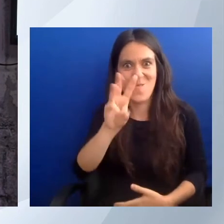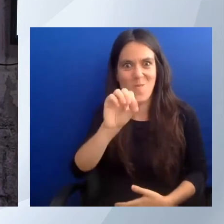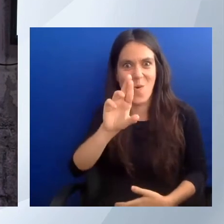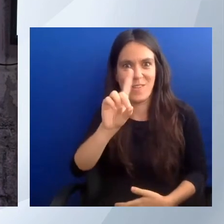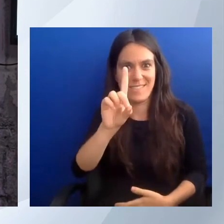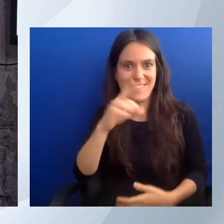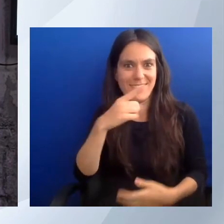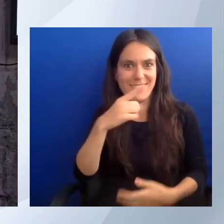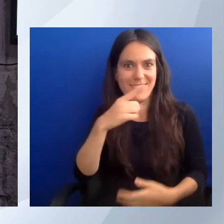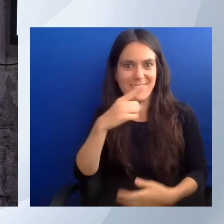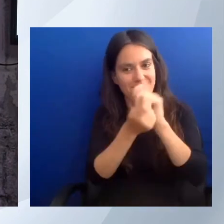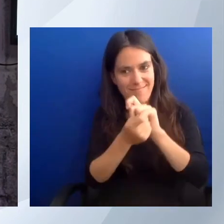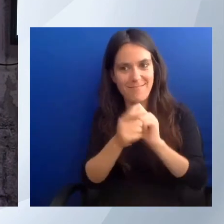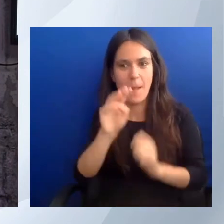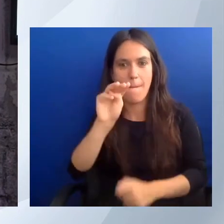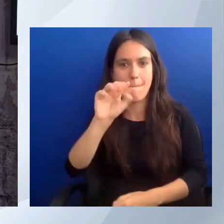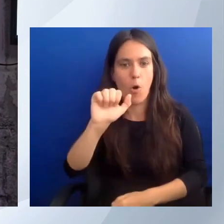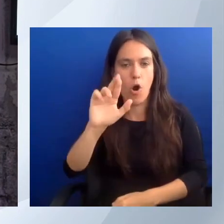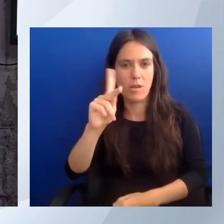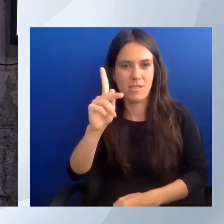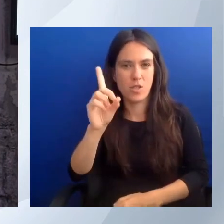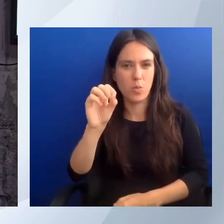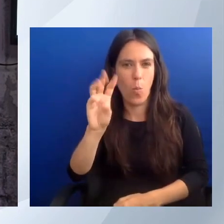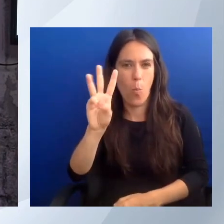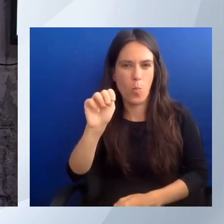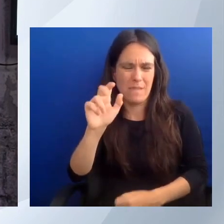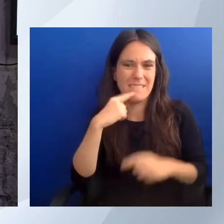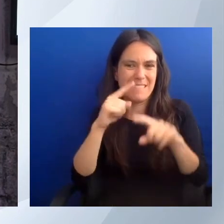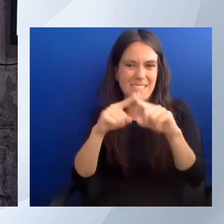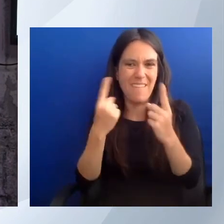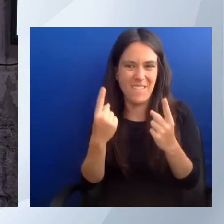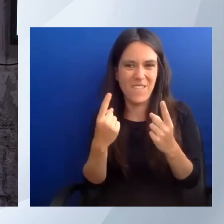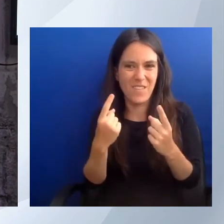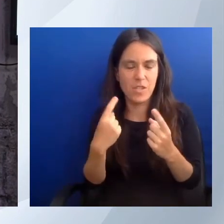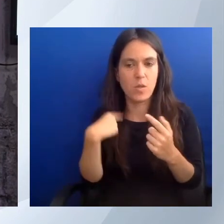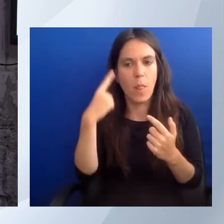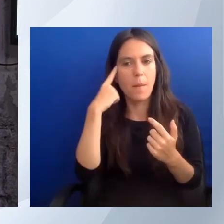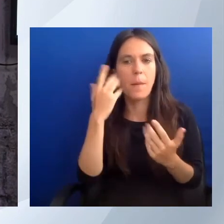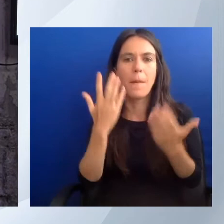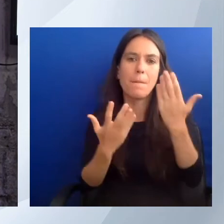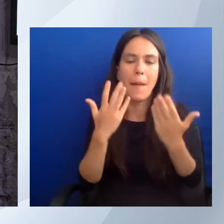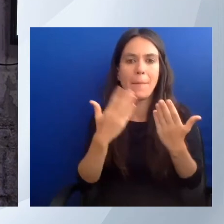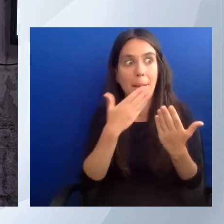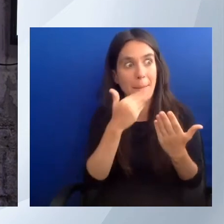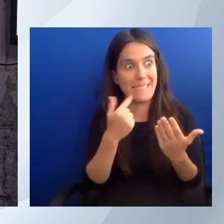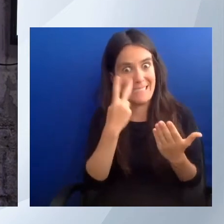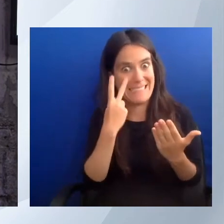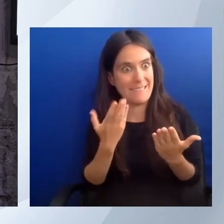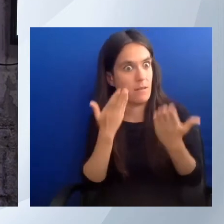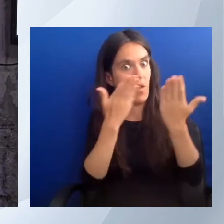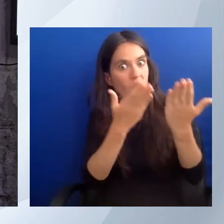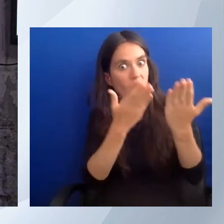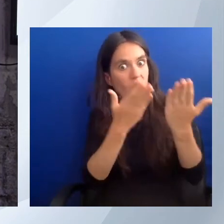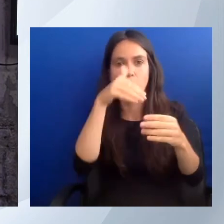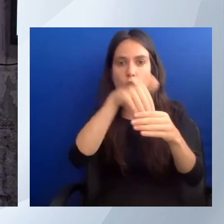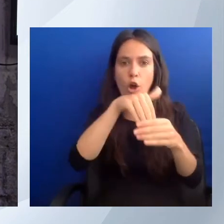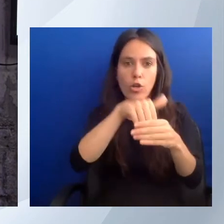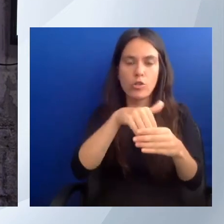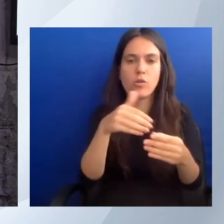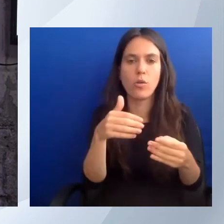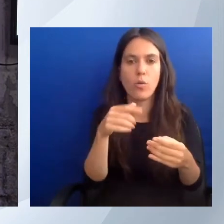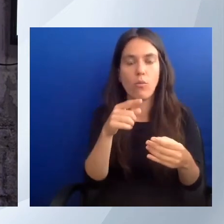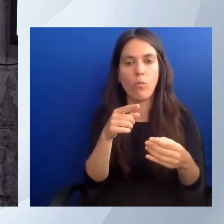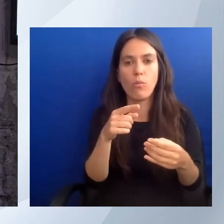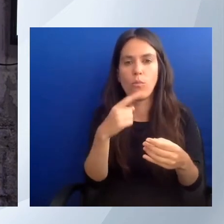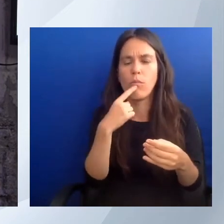Markdown, then make it look pretty for a client. So you can just say, here you go, there's your content. And then use things like Azure Search to